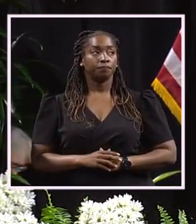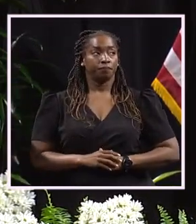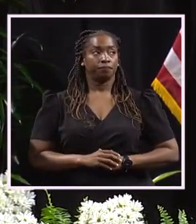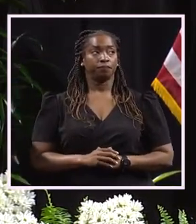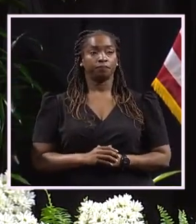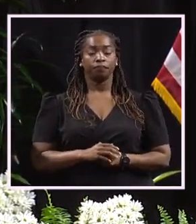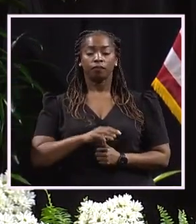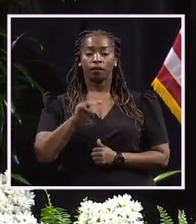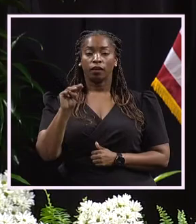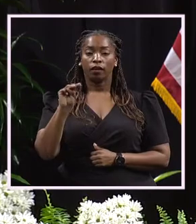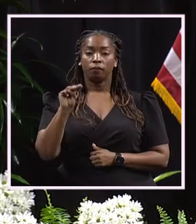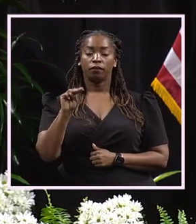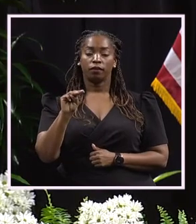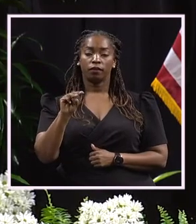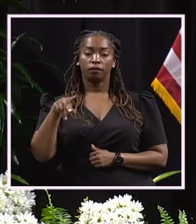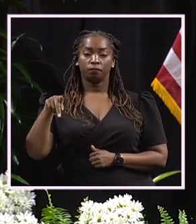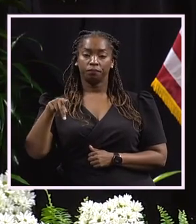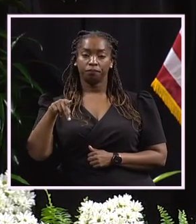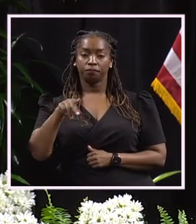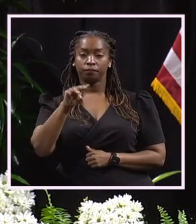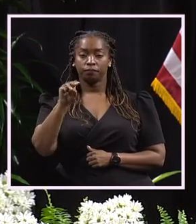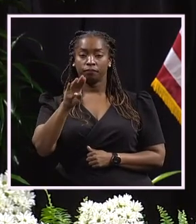Emily Ponce, MBA.